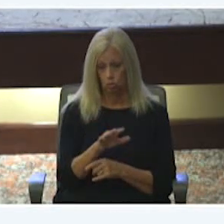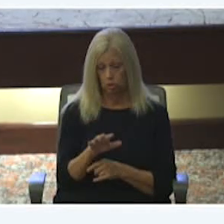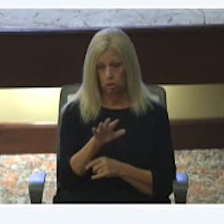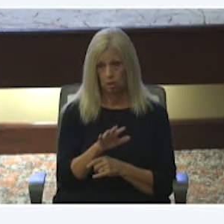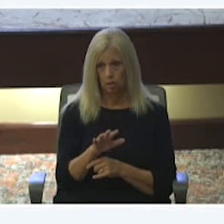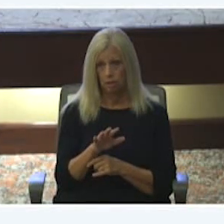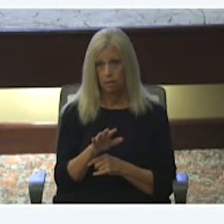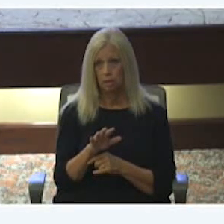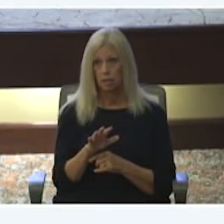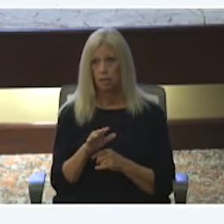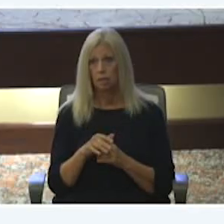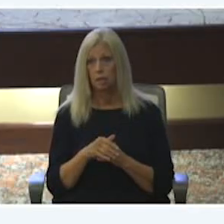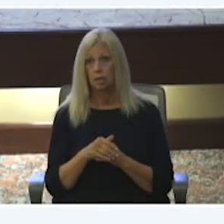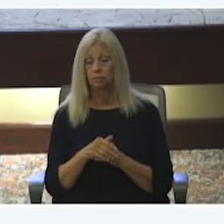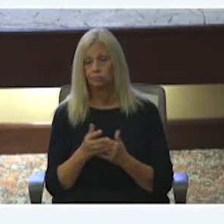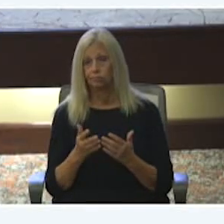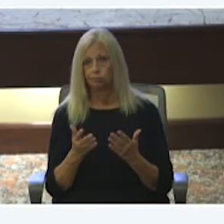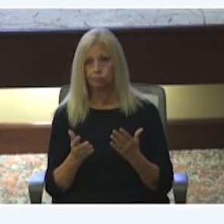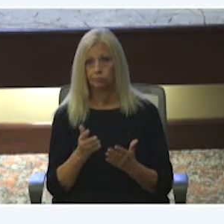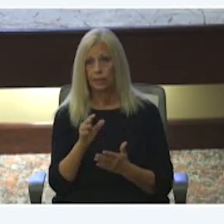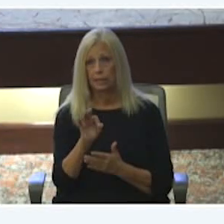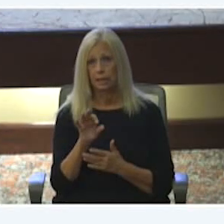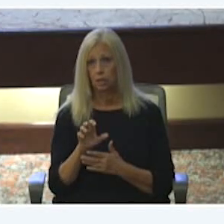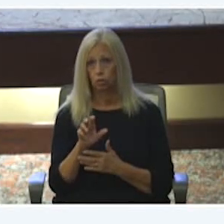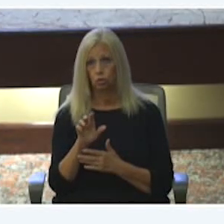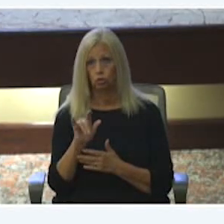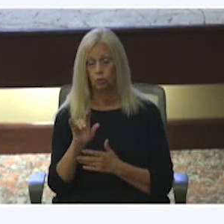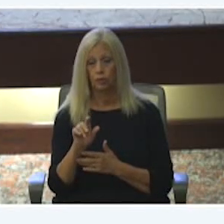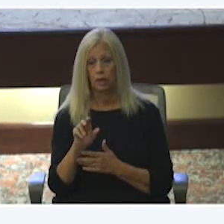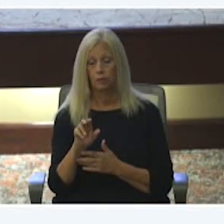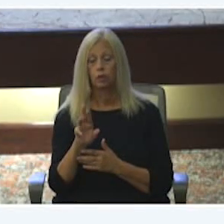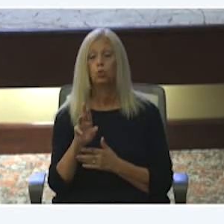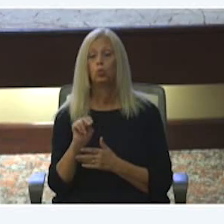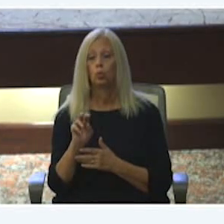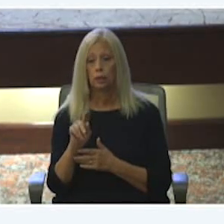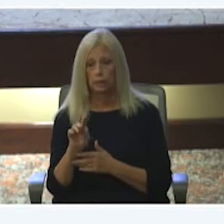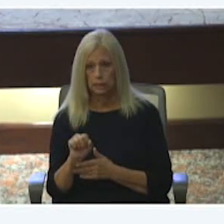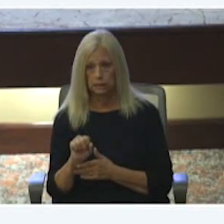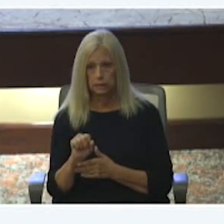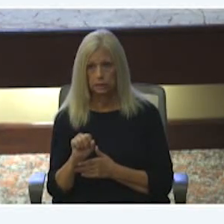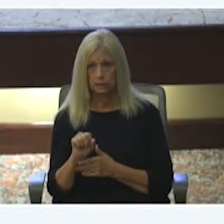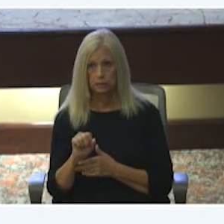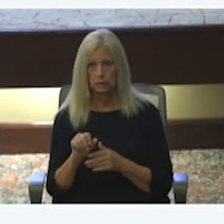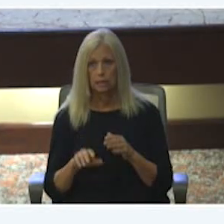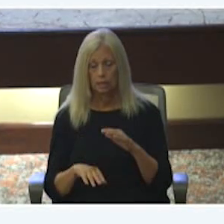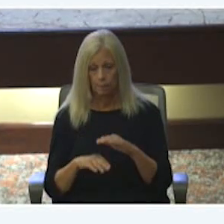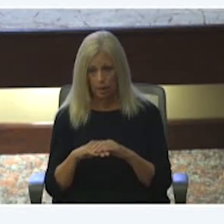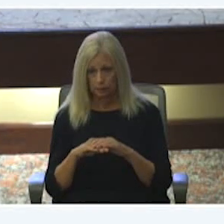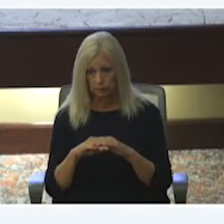at 40 units an acre. You're talking 925 units potentially at max density.